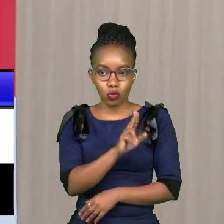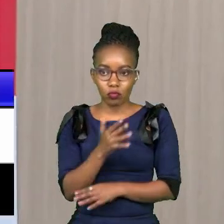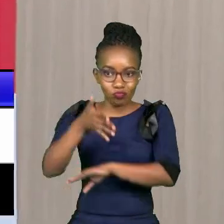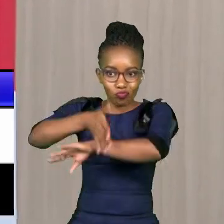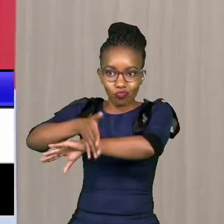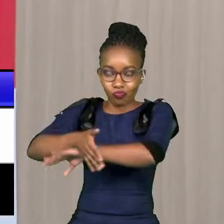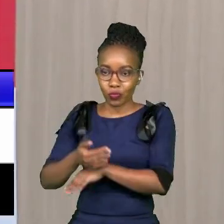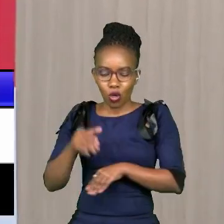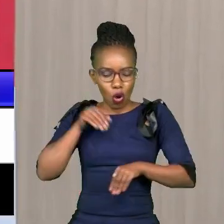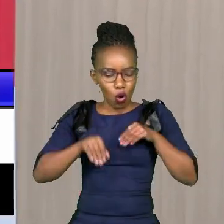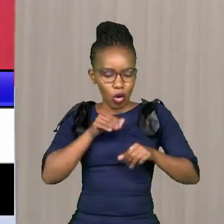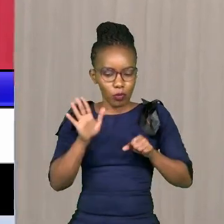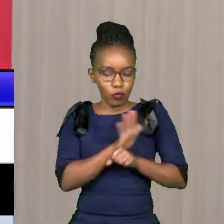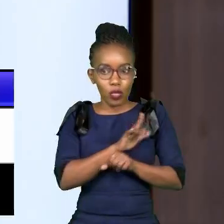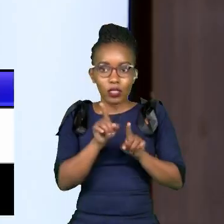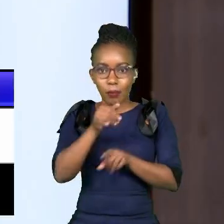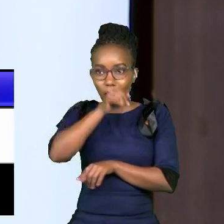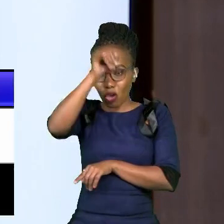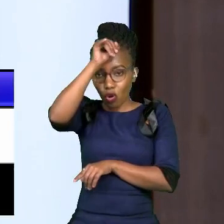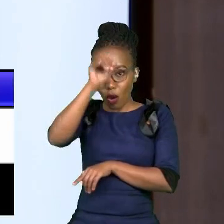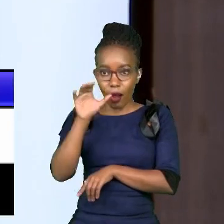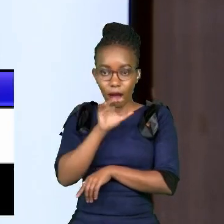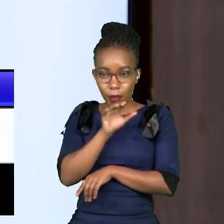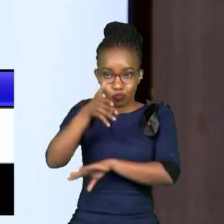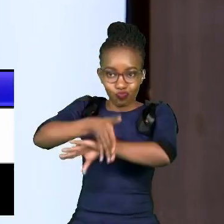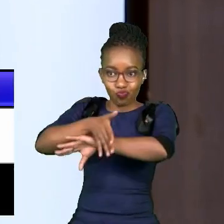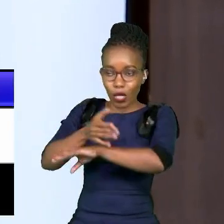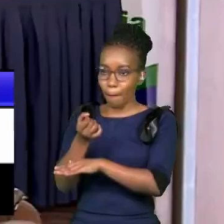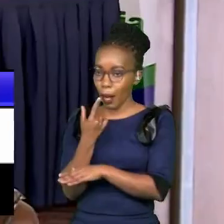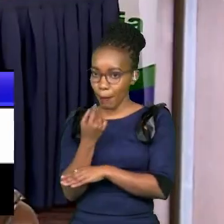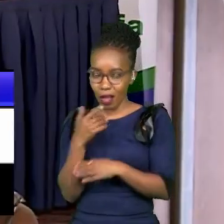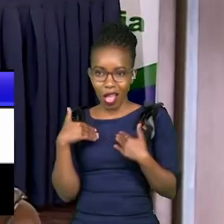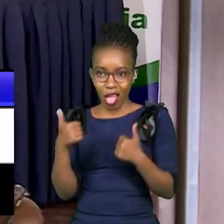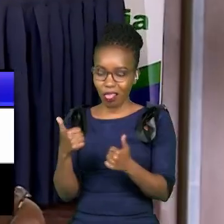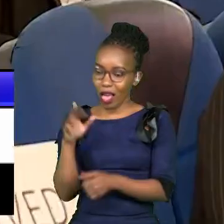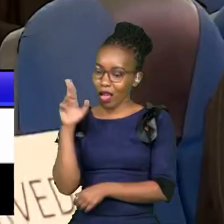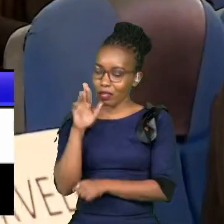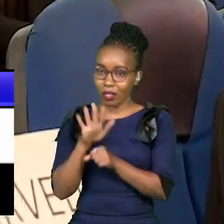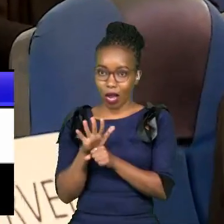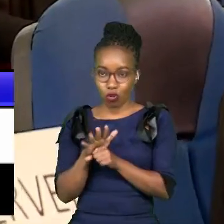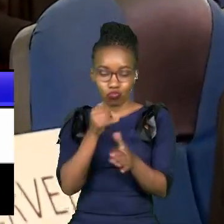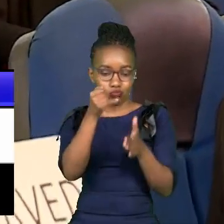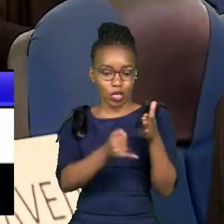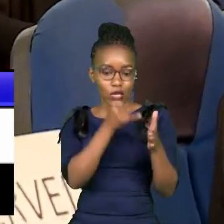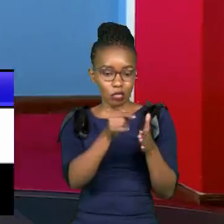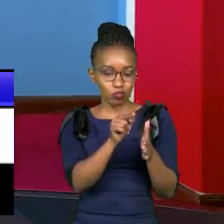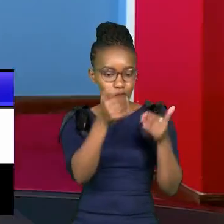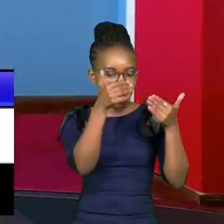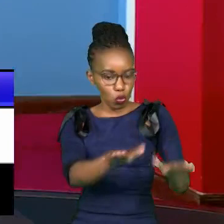Coupled with corruption and consumer ignorance, counterfeit drugs have seen consumer health put at risk while manufacturers count